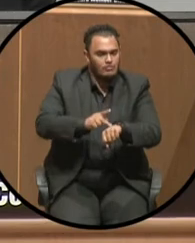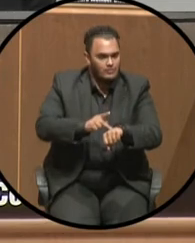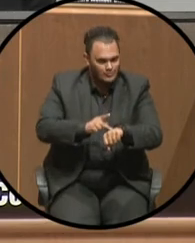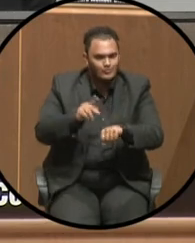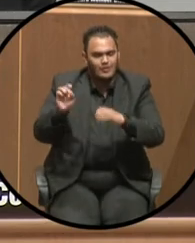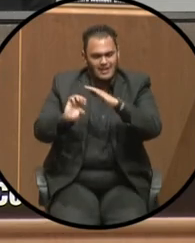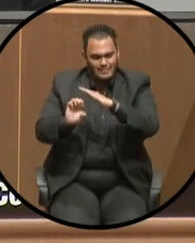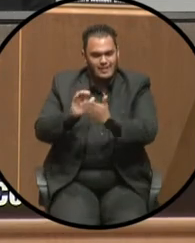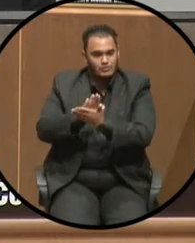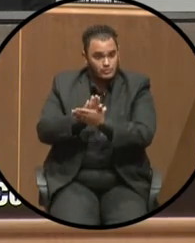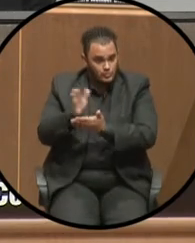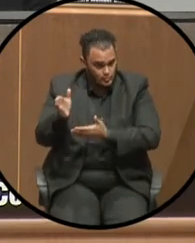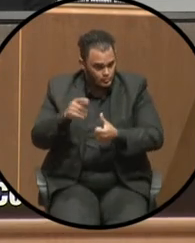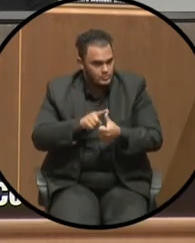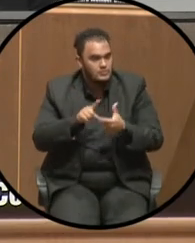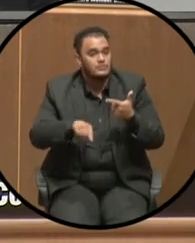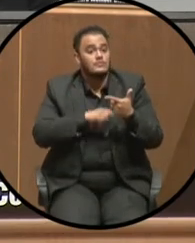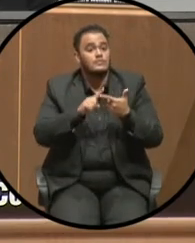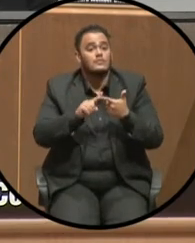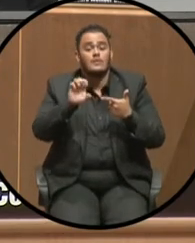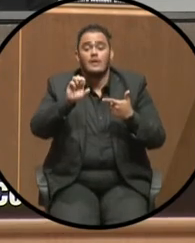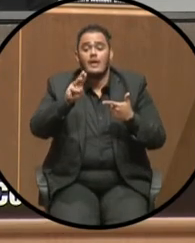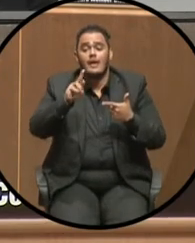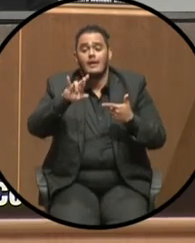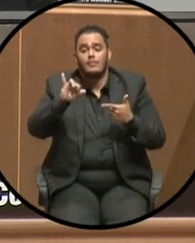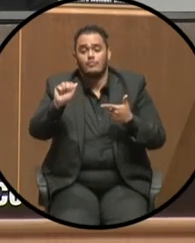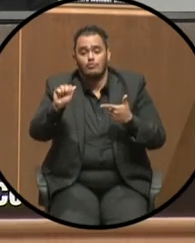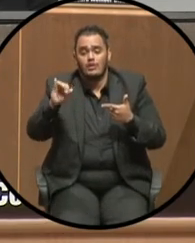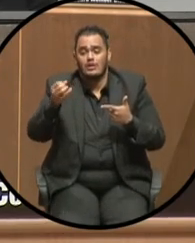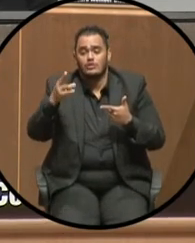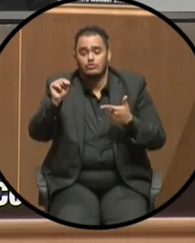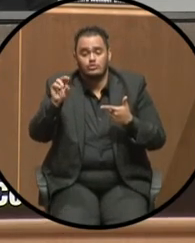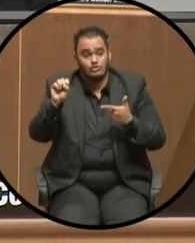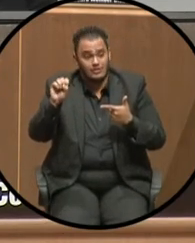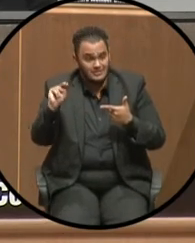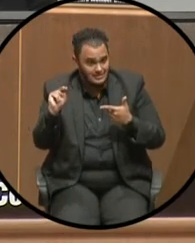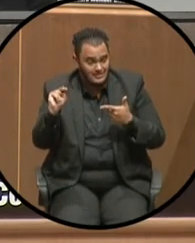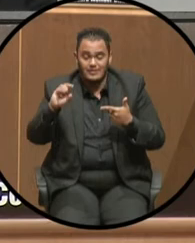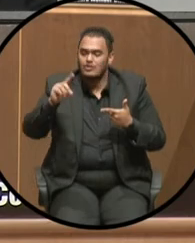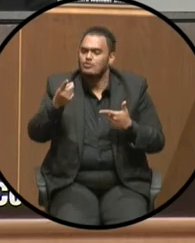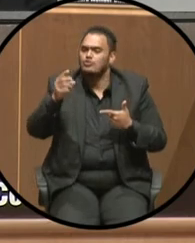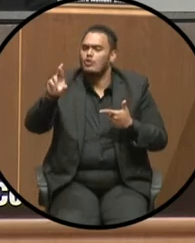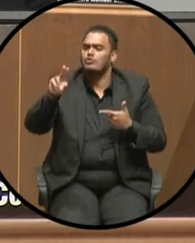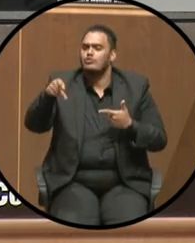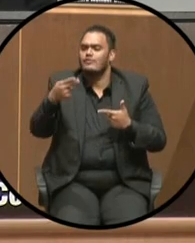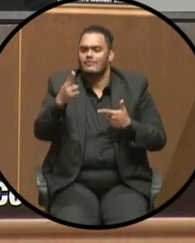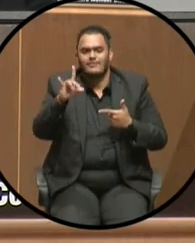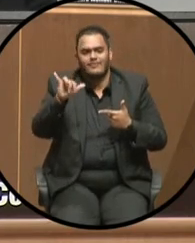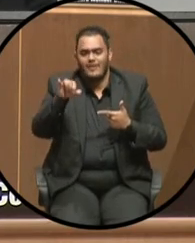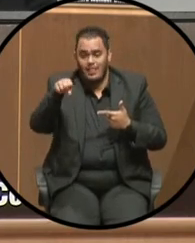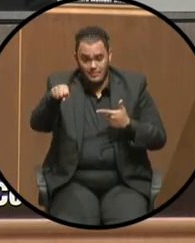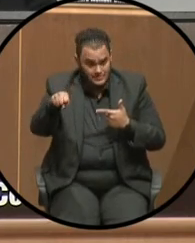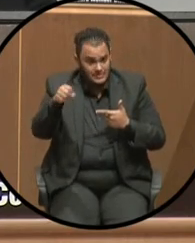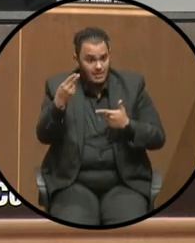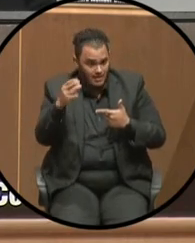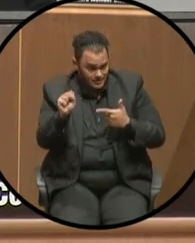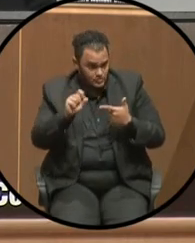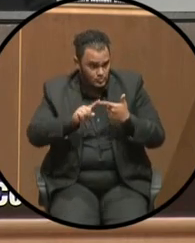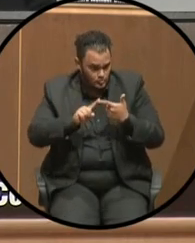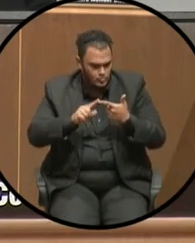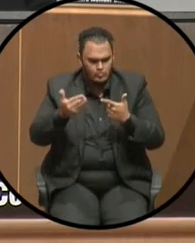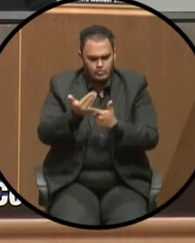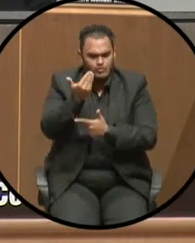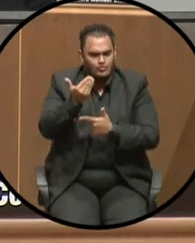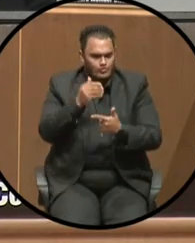Nibria Johnson, who will be the new assistant principal at Dr. Phillips High School. Ernest LeBee, who will be the new assistant principal at Carver Middle